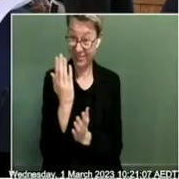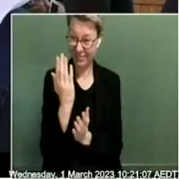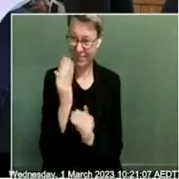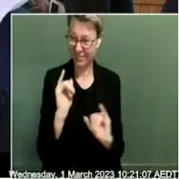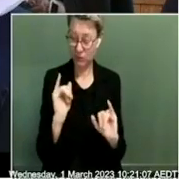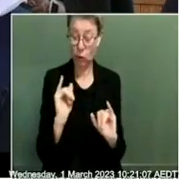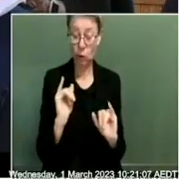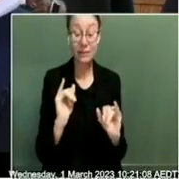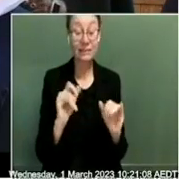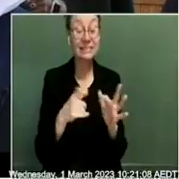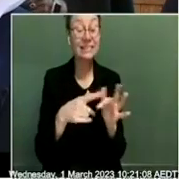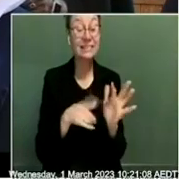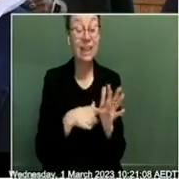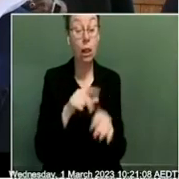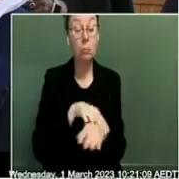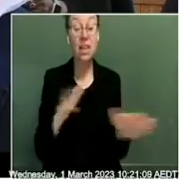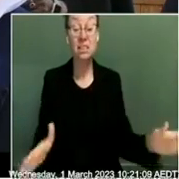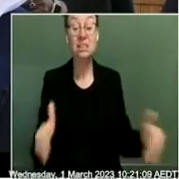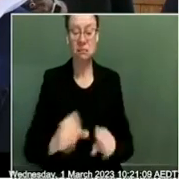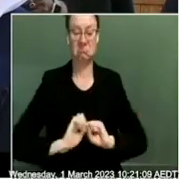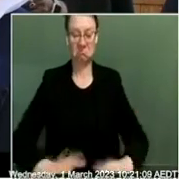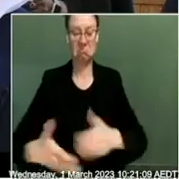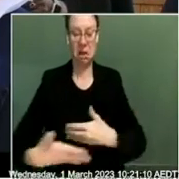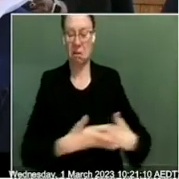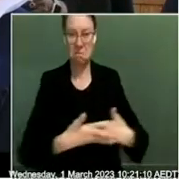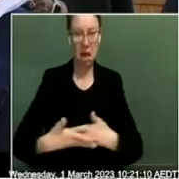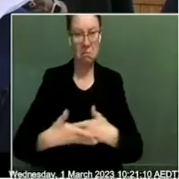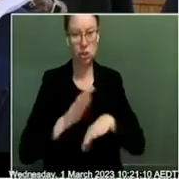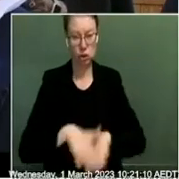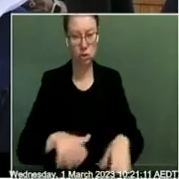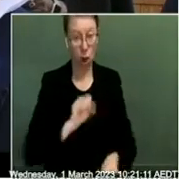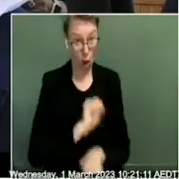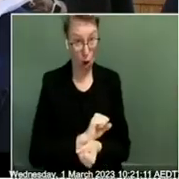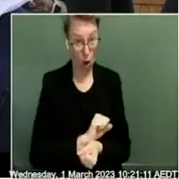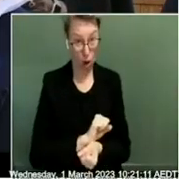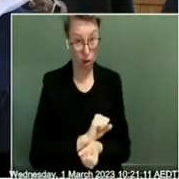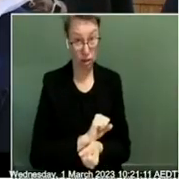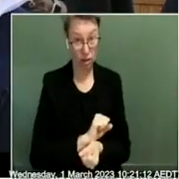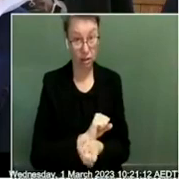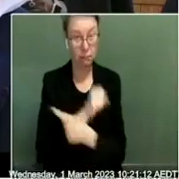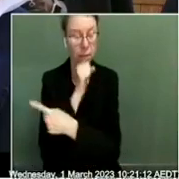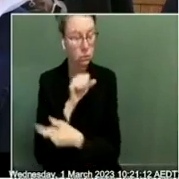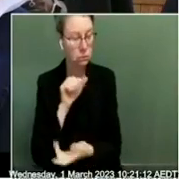Yes. But when she was, they were having their afternoon tea, they were,